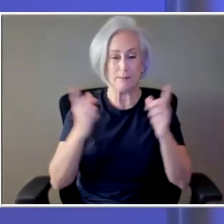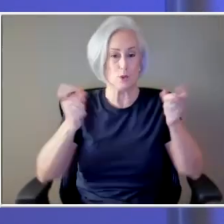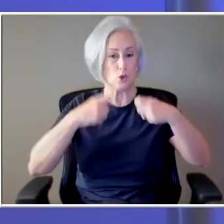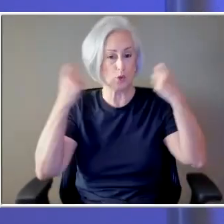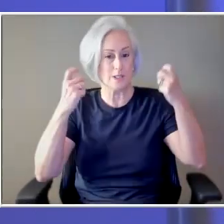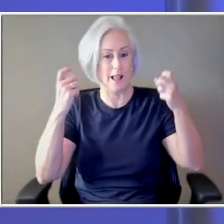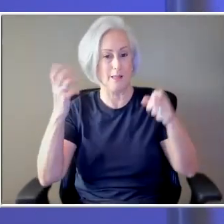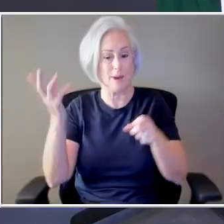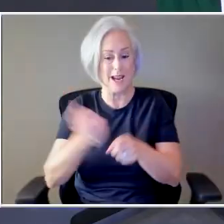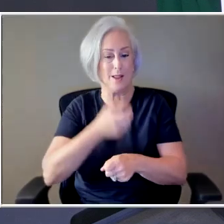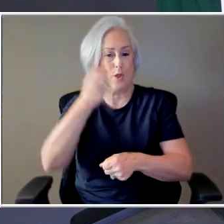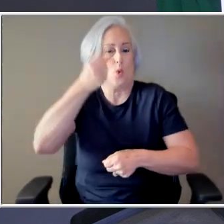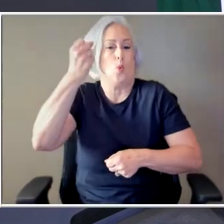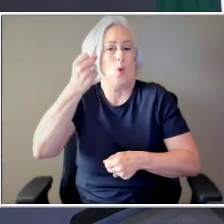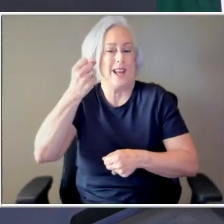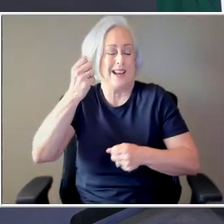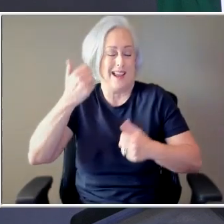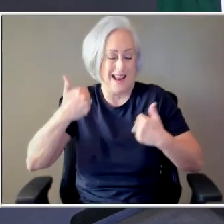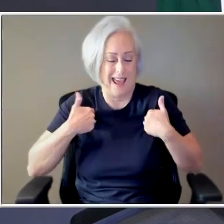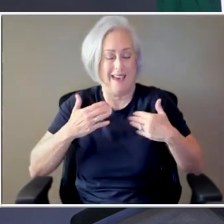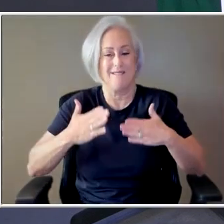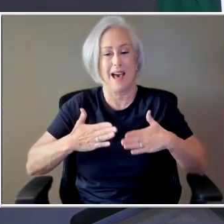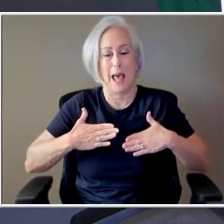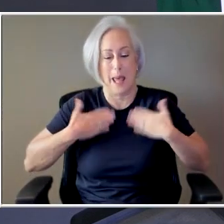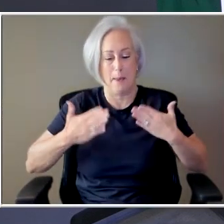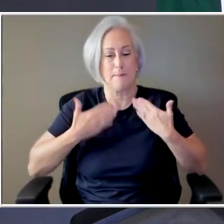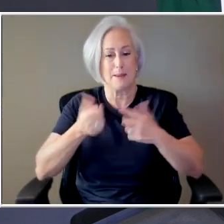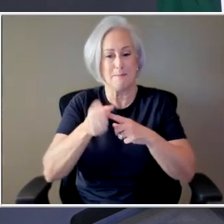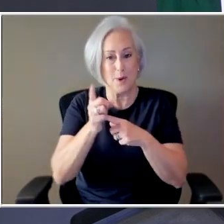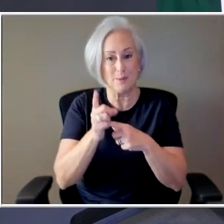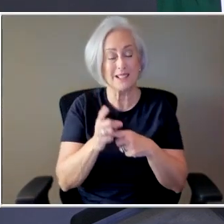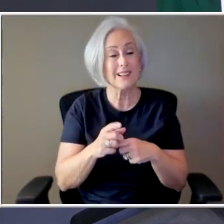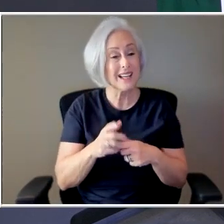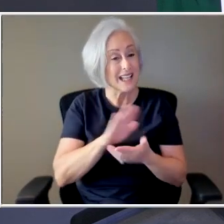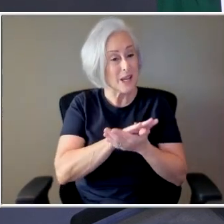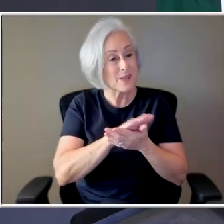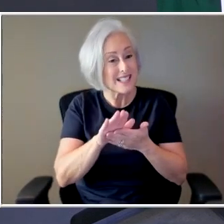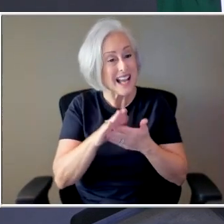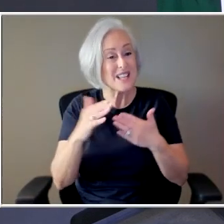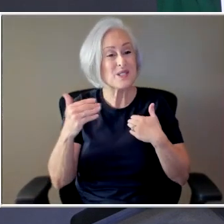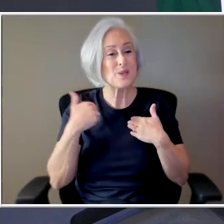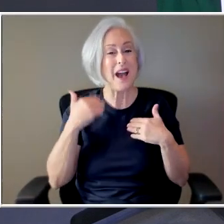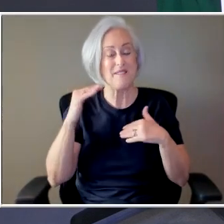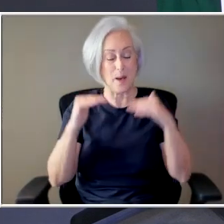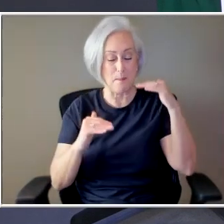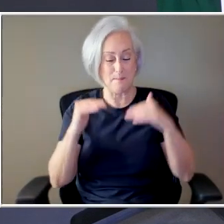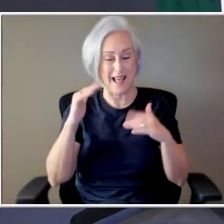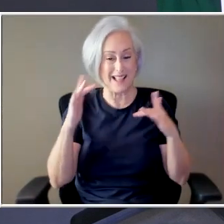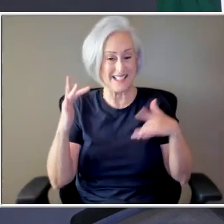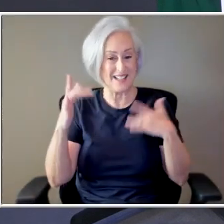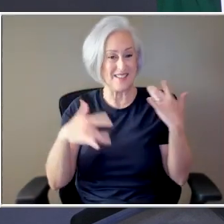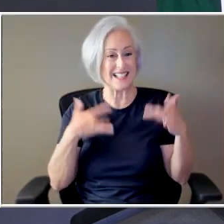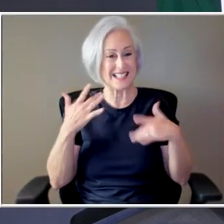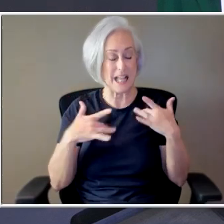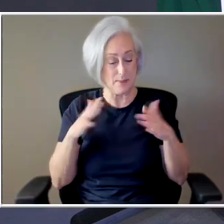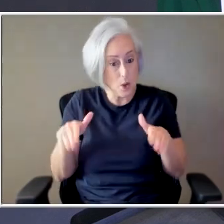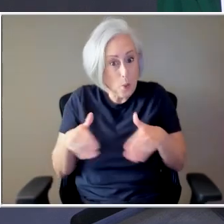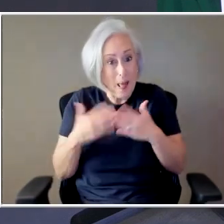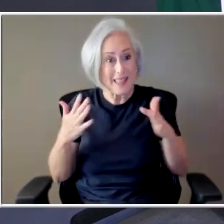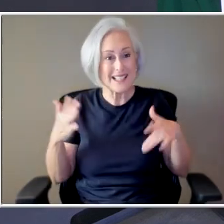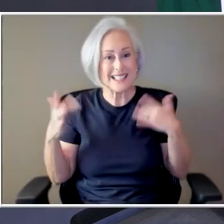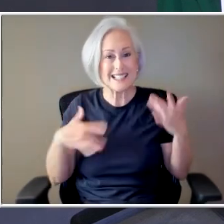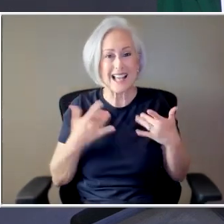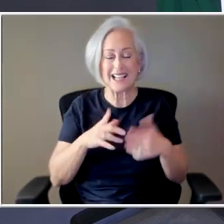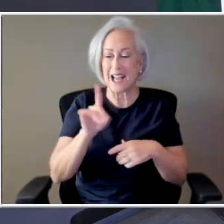happy moments. And I love that you were able to find the balance of excitement, because a wedding is exciting. It's an exciting time. And celebrating the 100 days, it's an